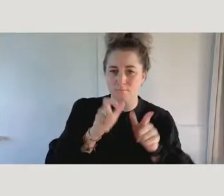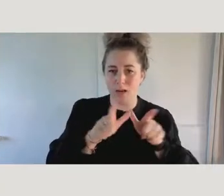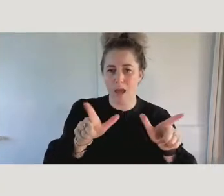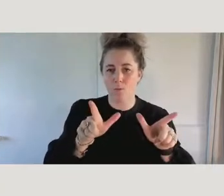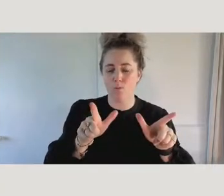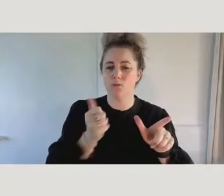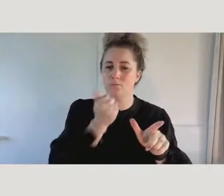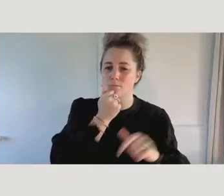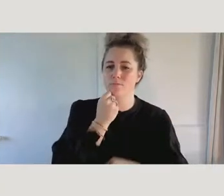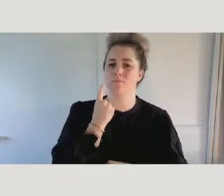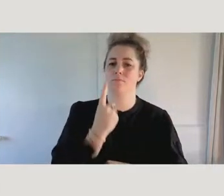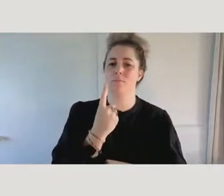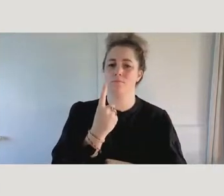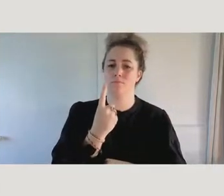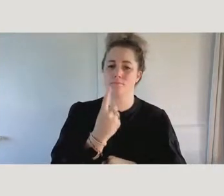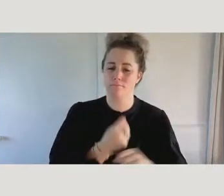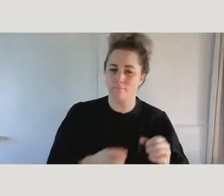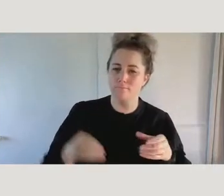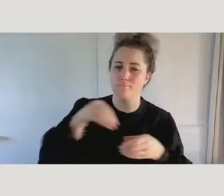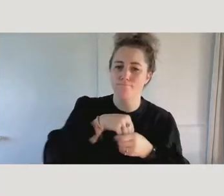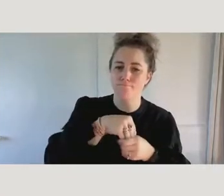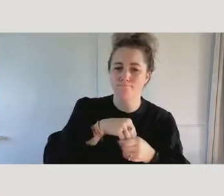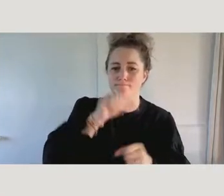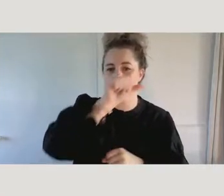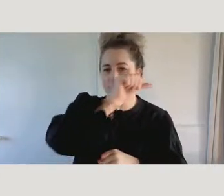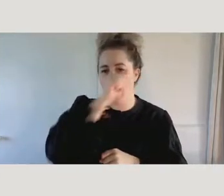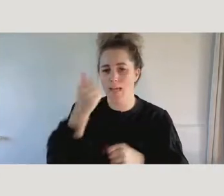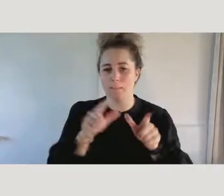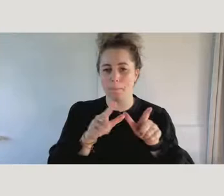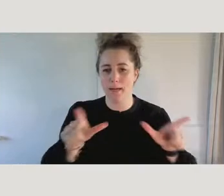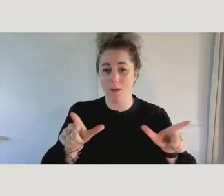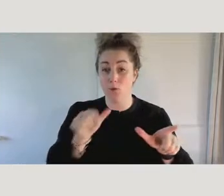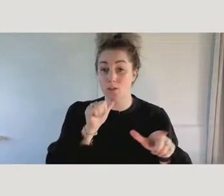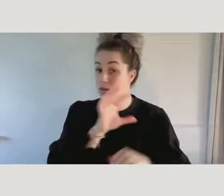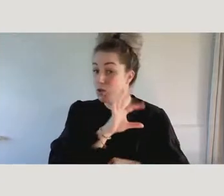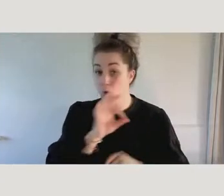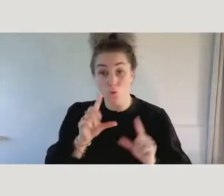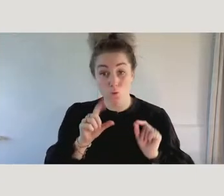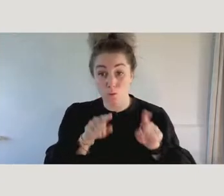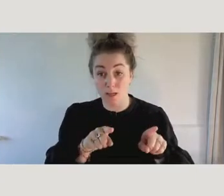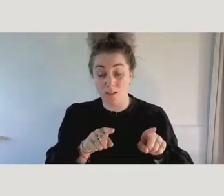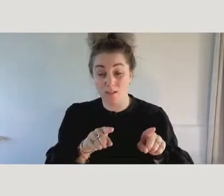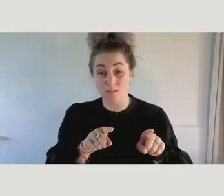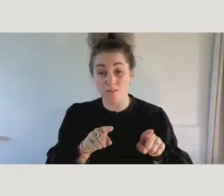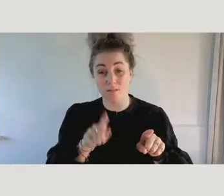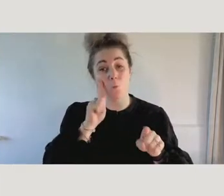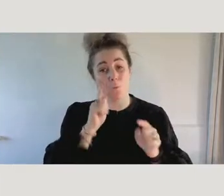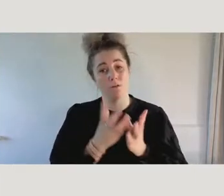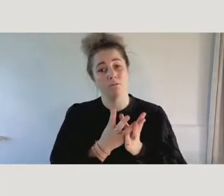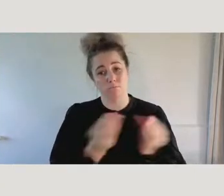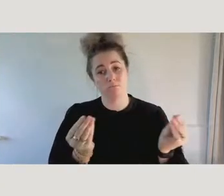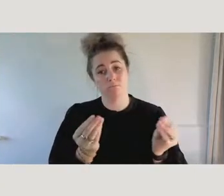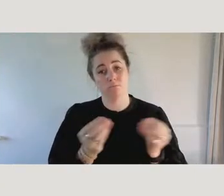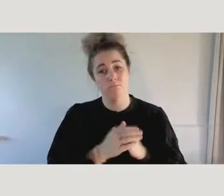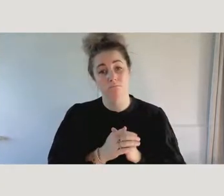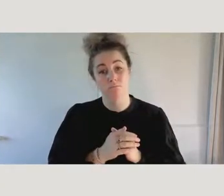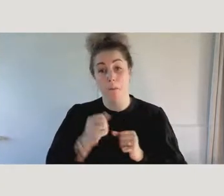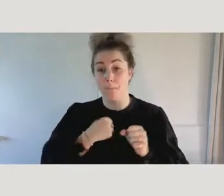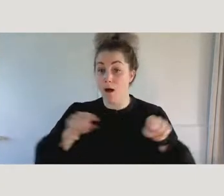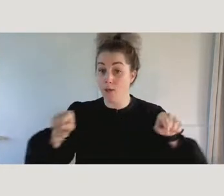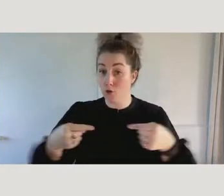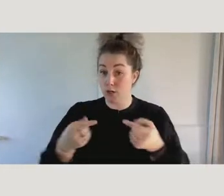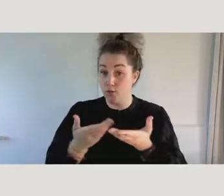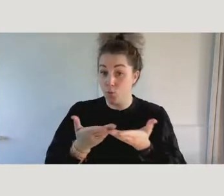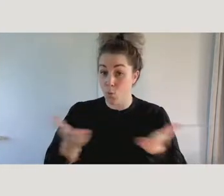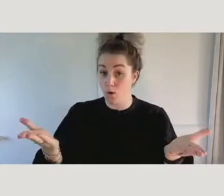in academic language in where it's born if we don't do that I'm afraid to go die that's my challenge for